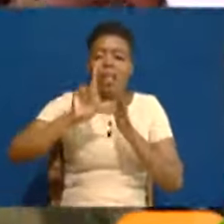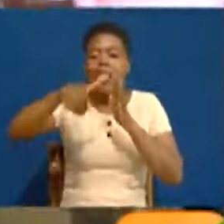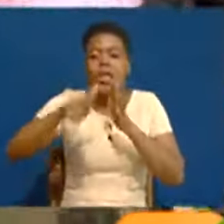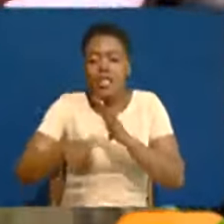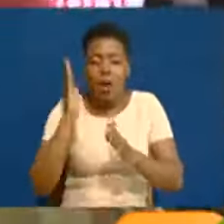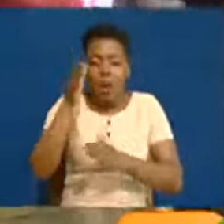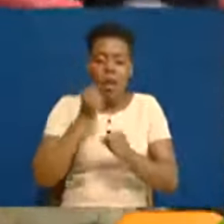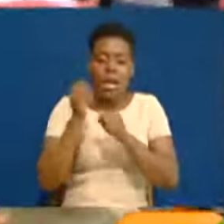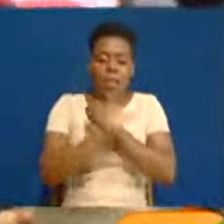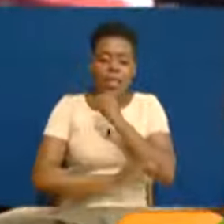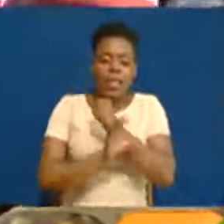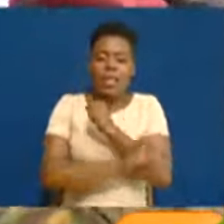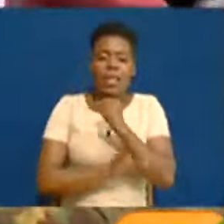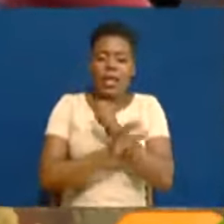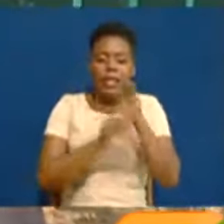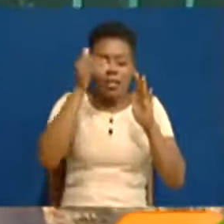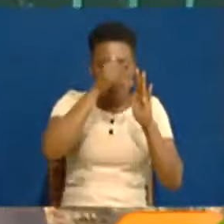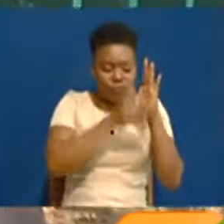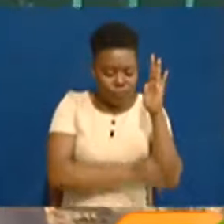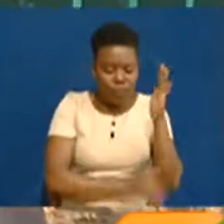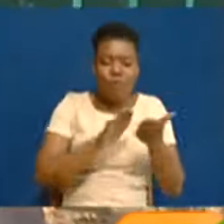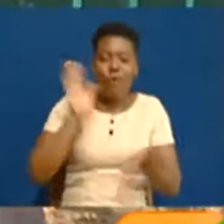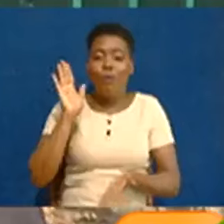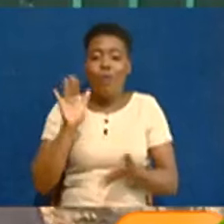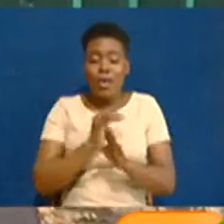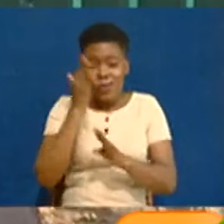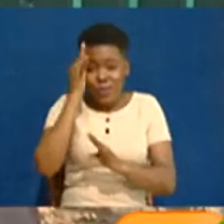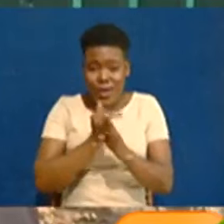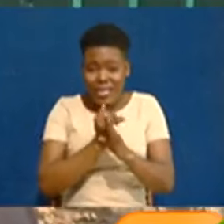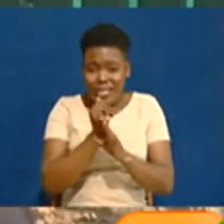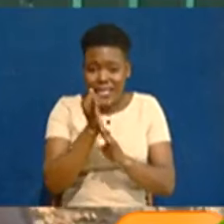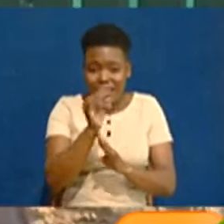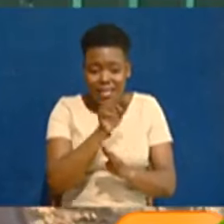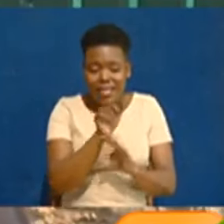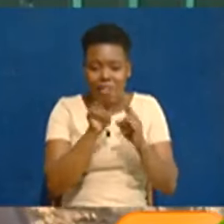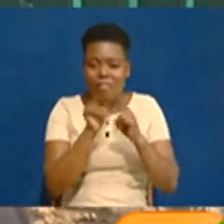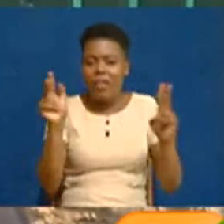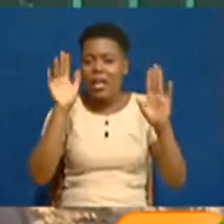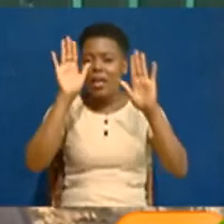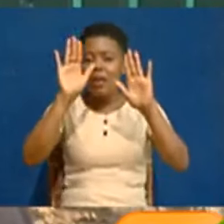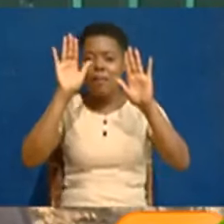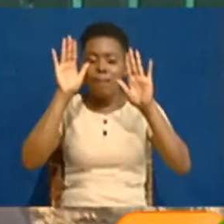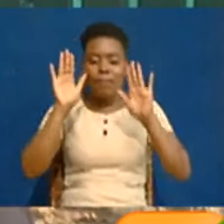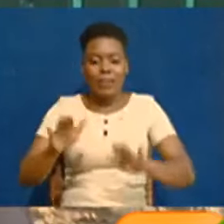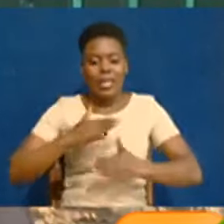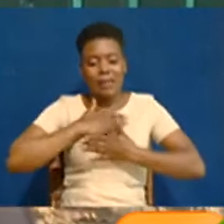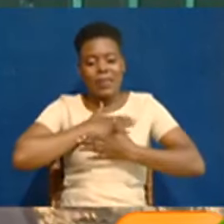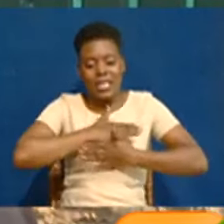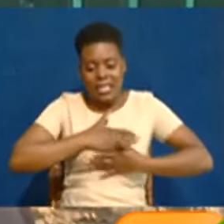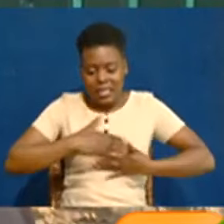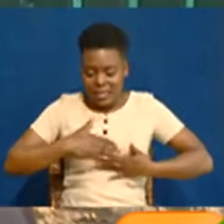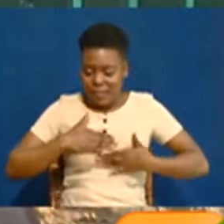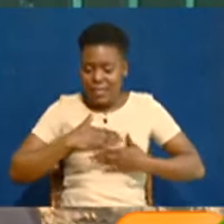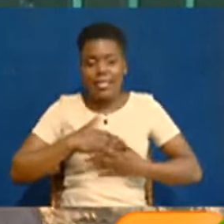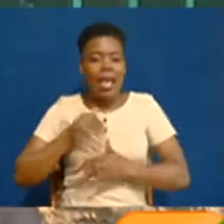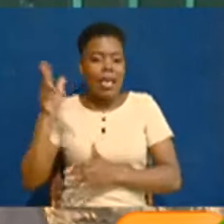derail the country's healing process. Integrity is also hearing not what you want to